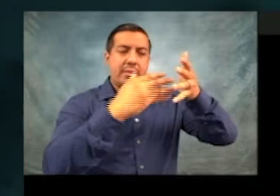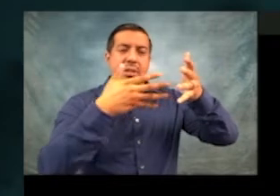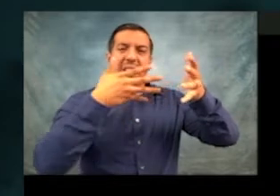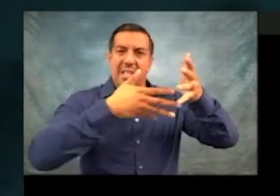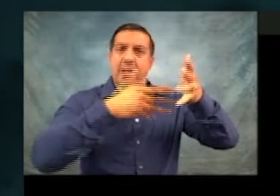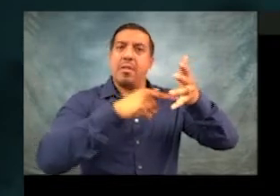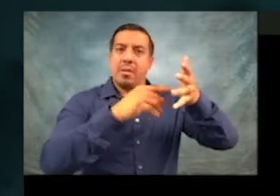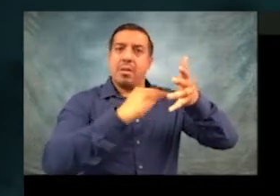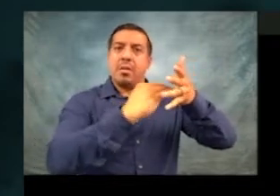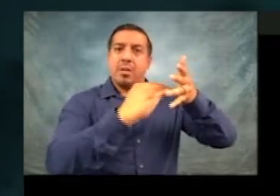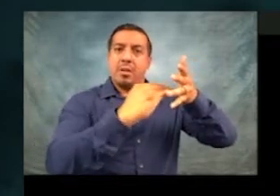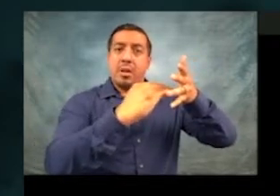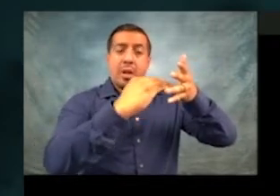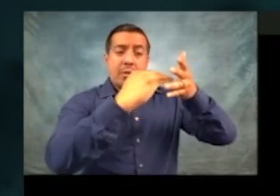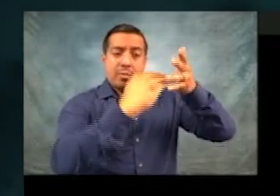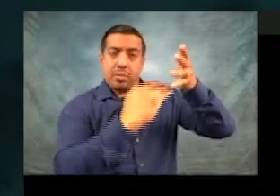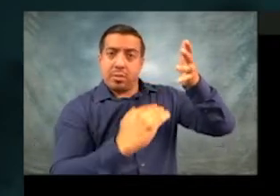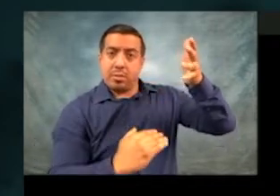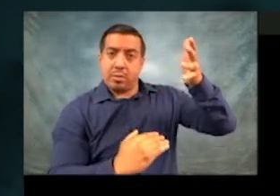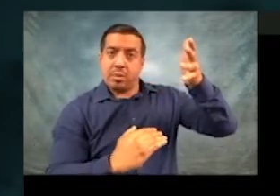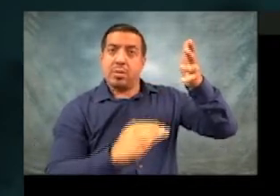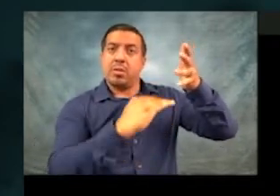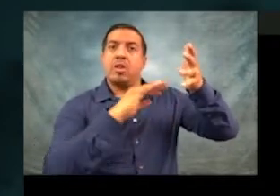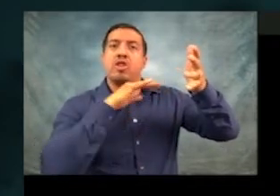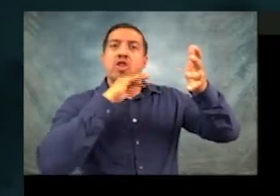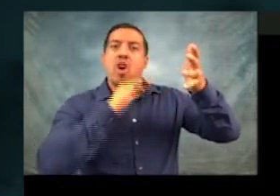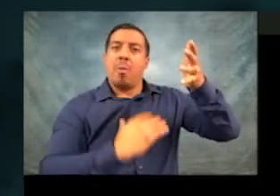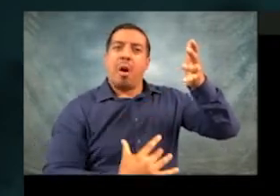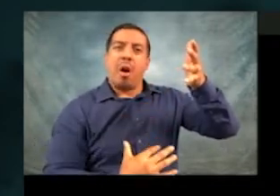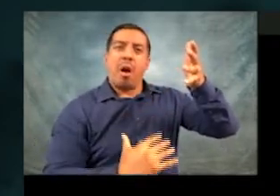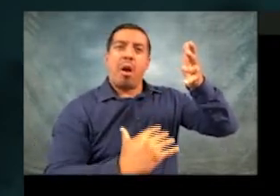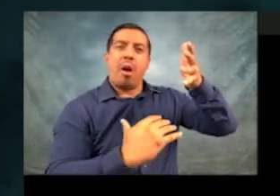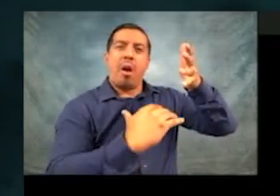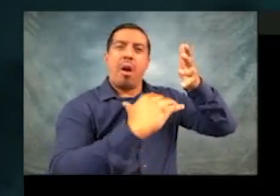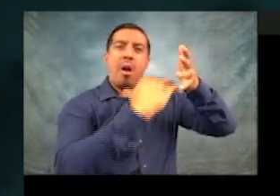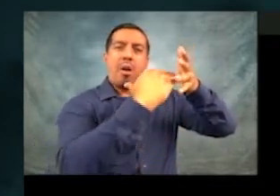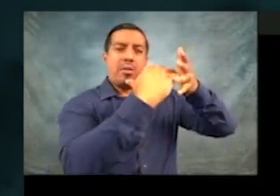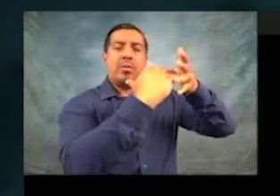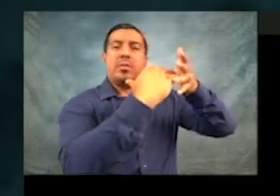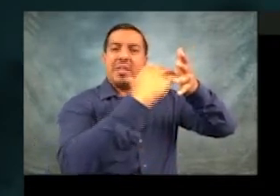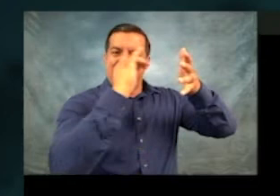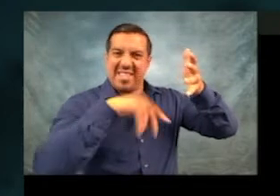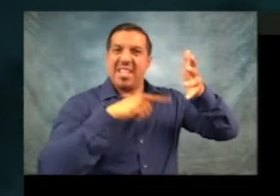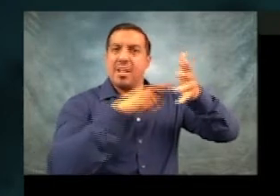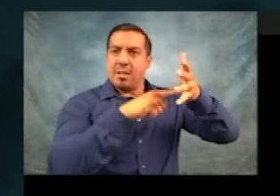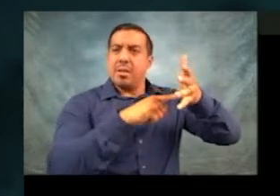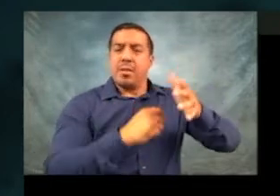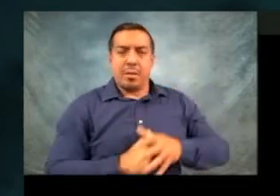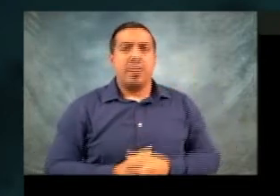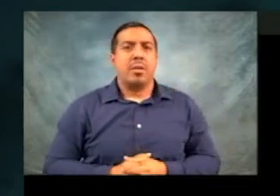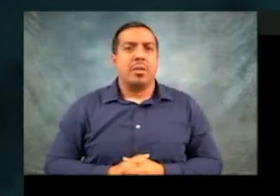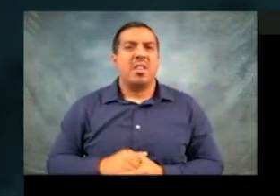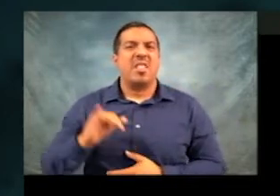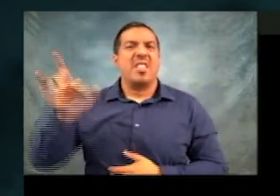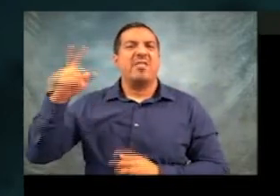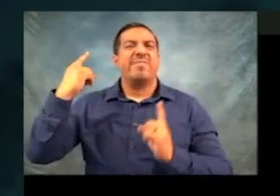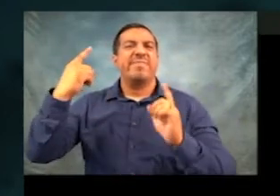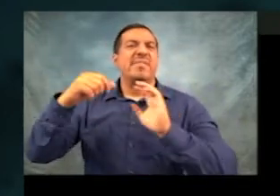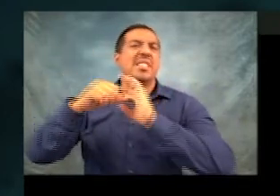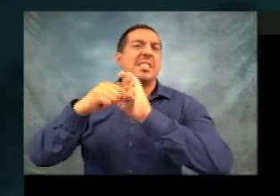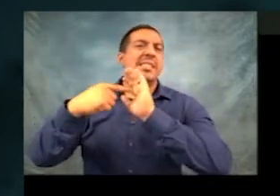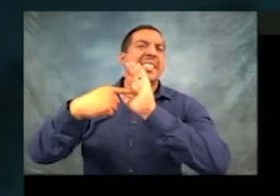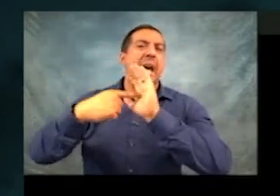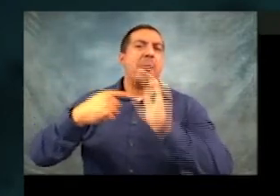point under or below where the highest water occurred. So this is an example of the type